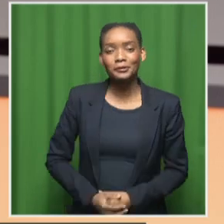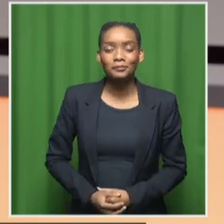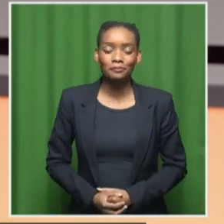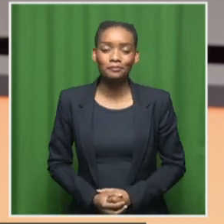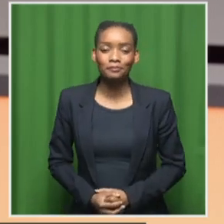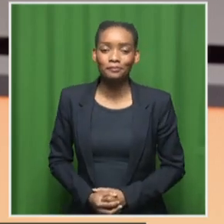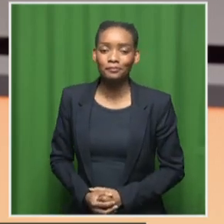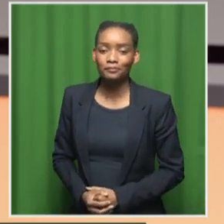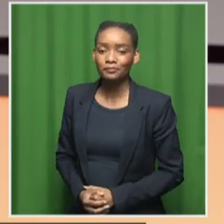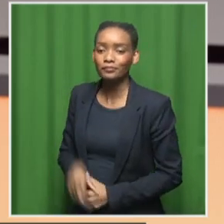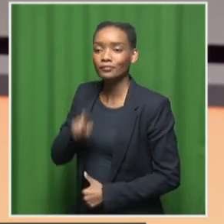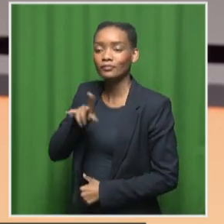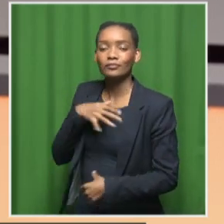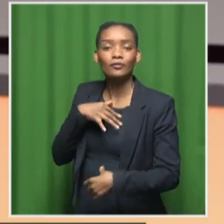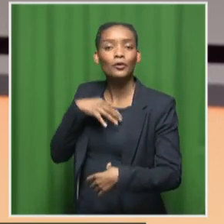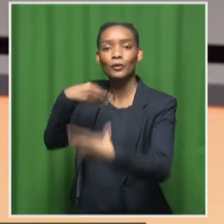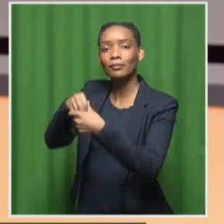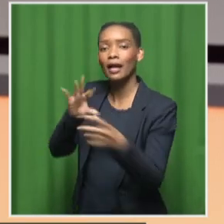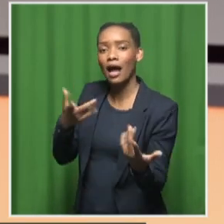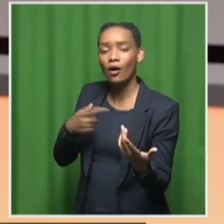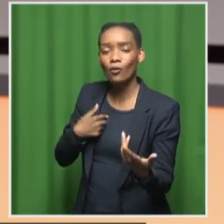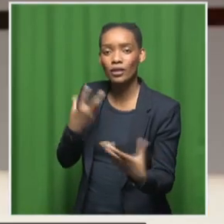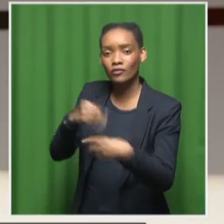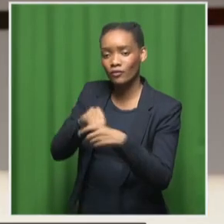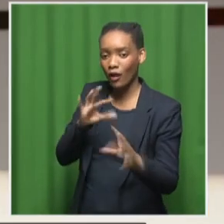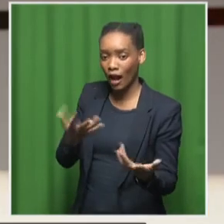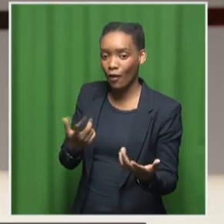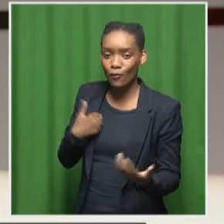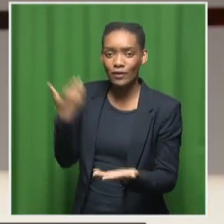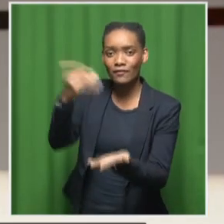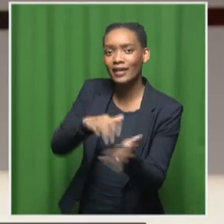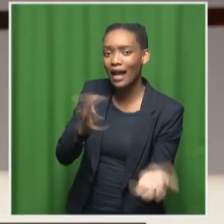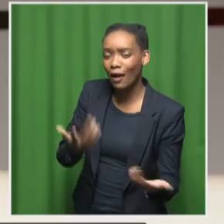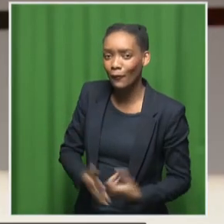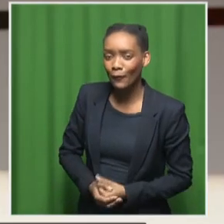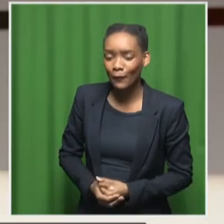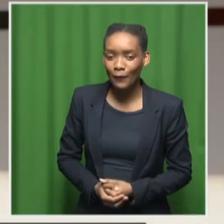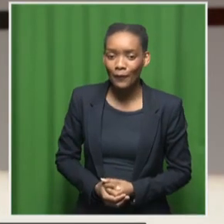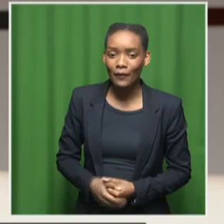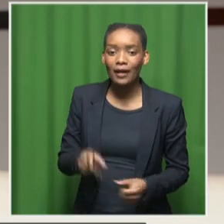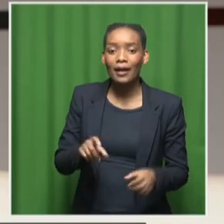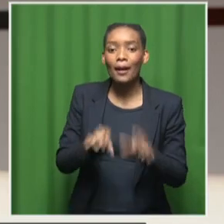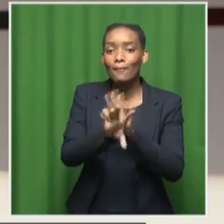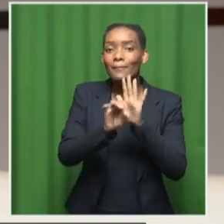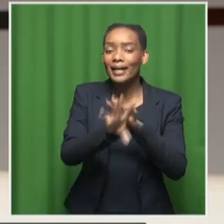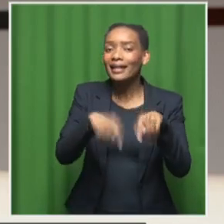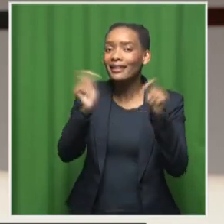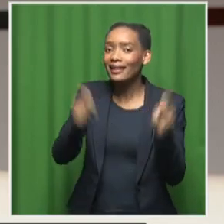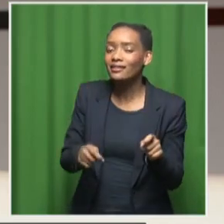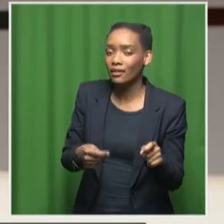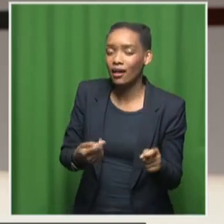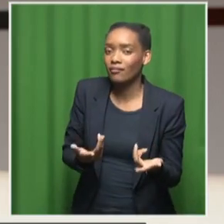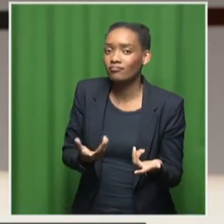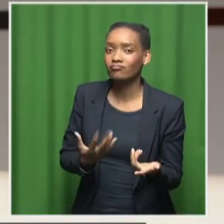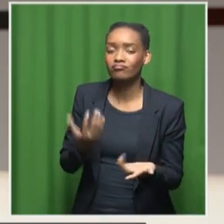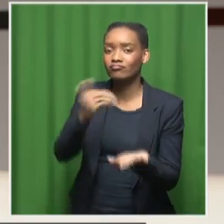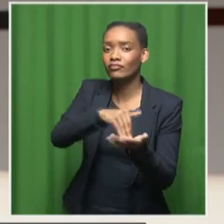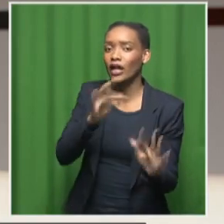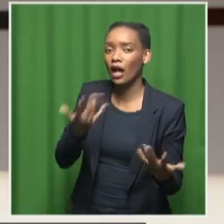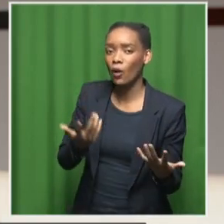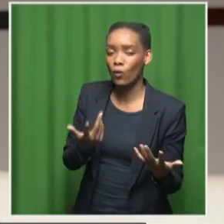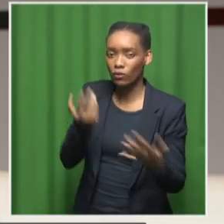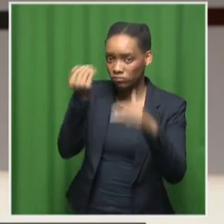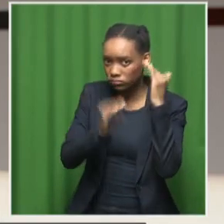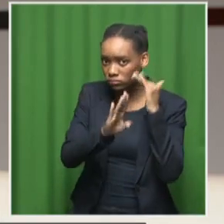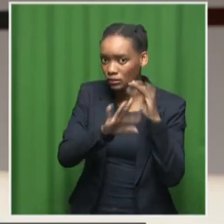So how do you take part? How do we get there? How do you get there? Yeah, at the Market Theatre, that is. So